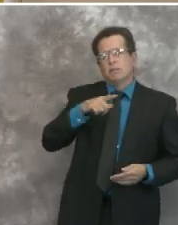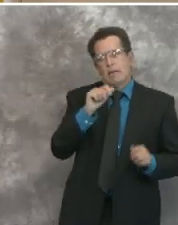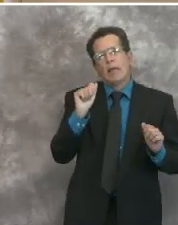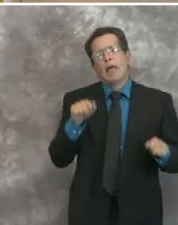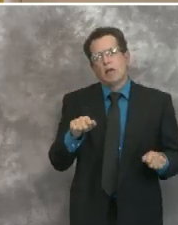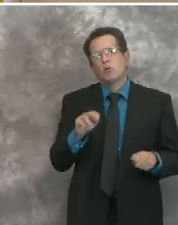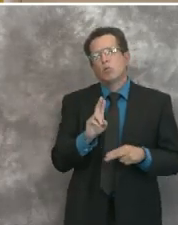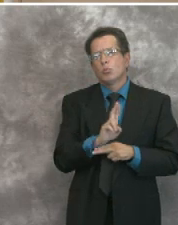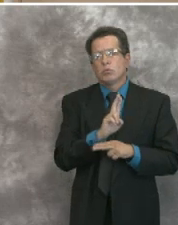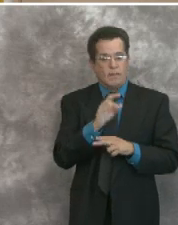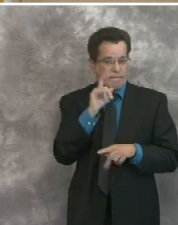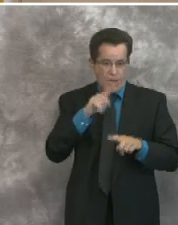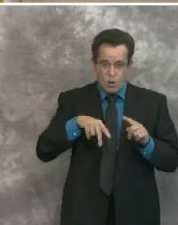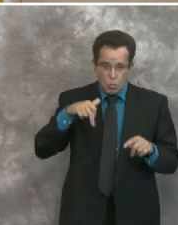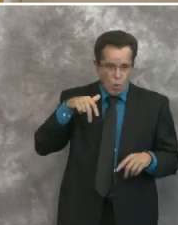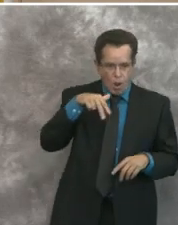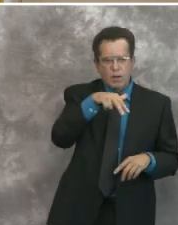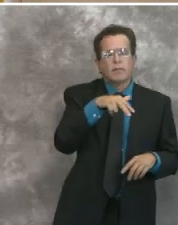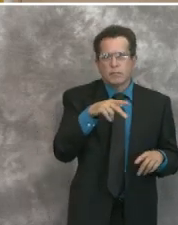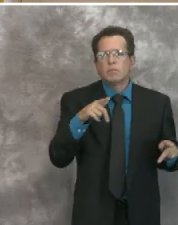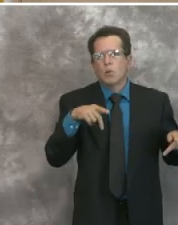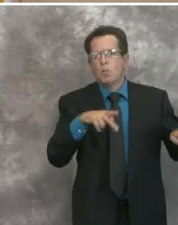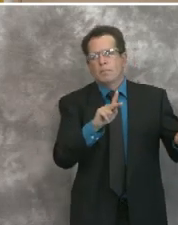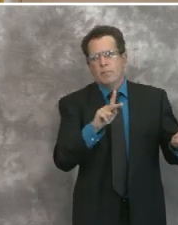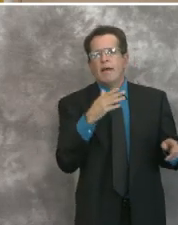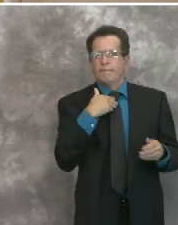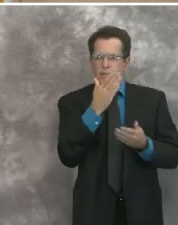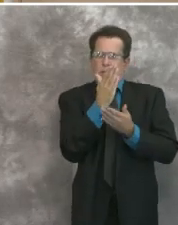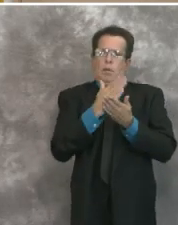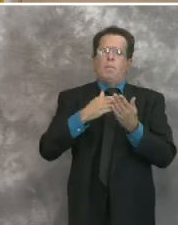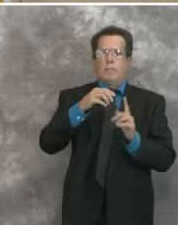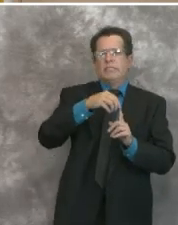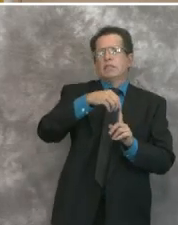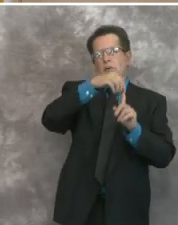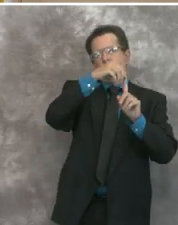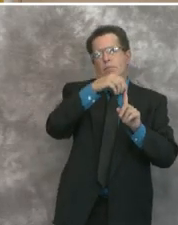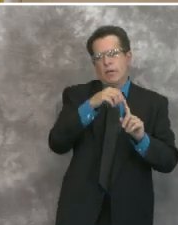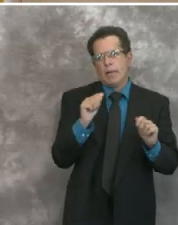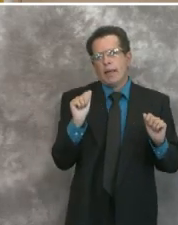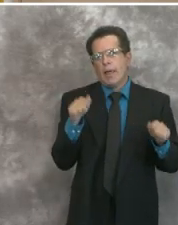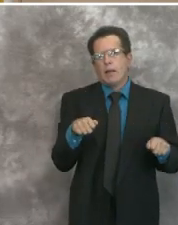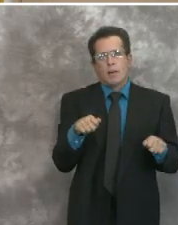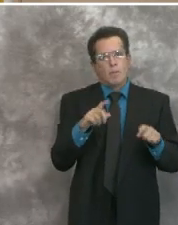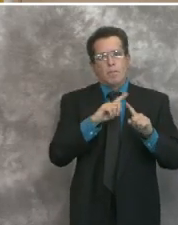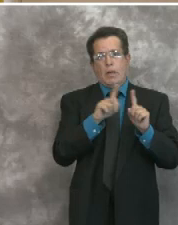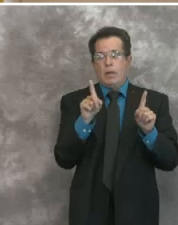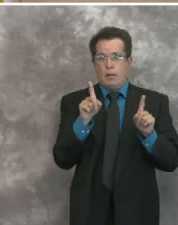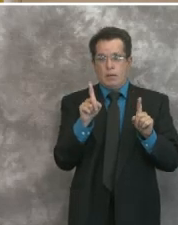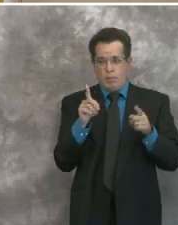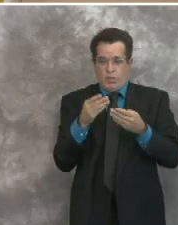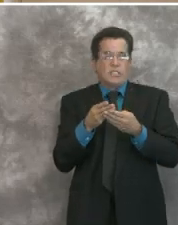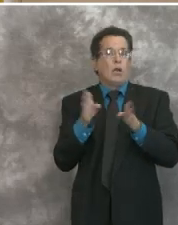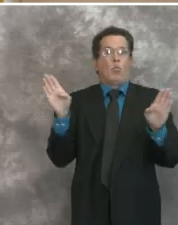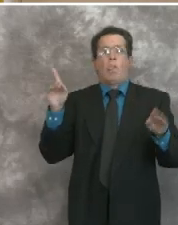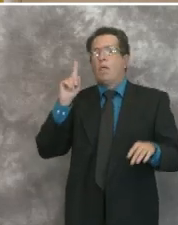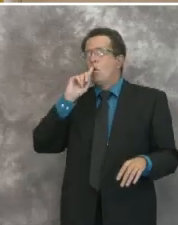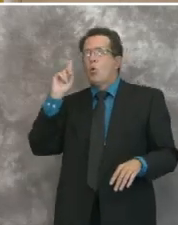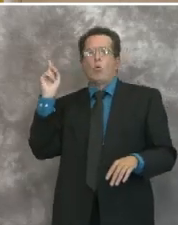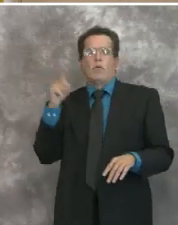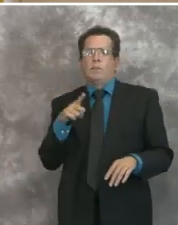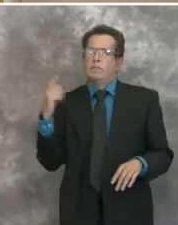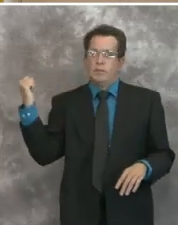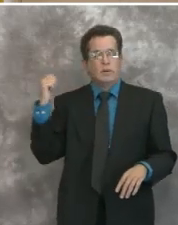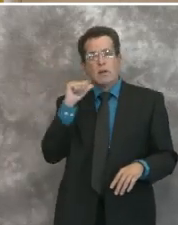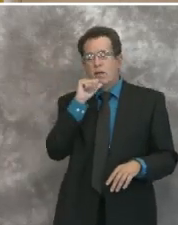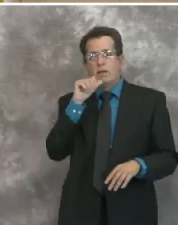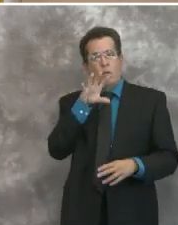So it is included as an exception, but just the blanket order did not include